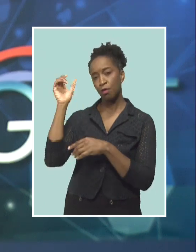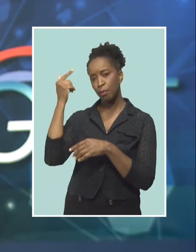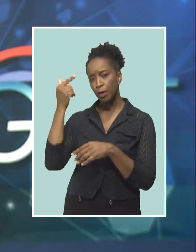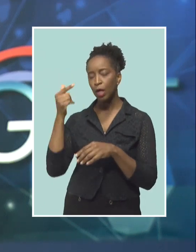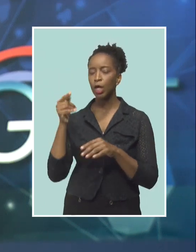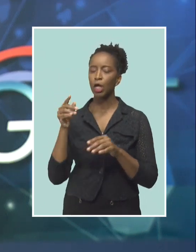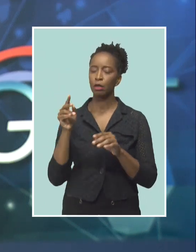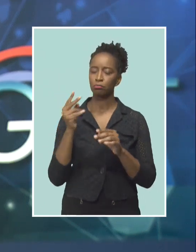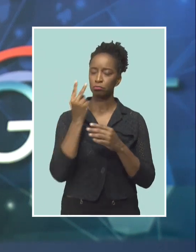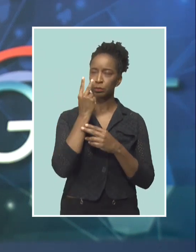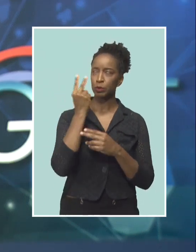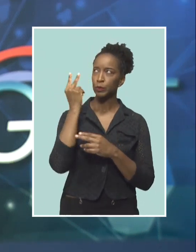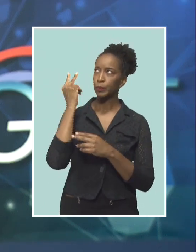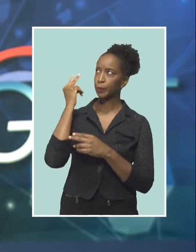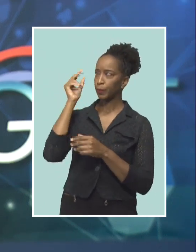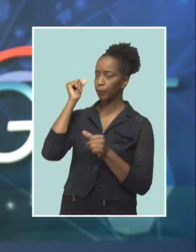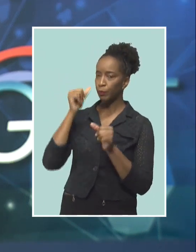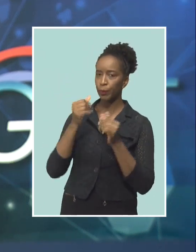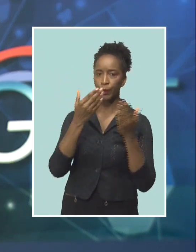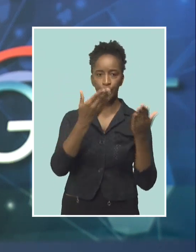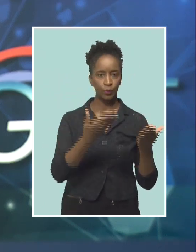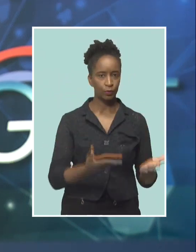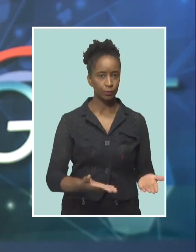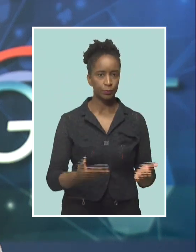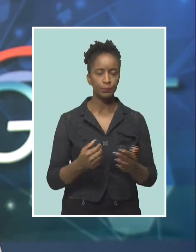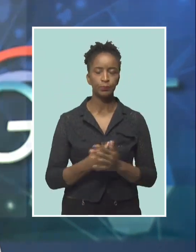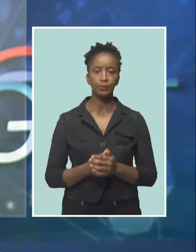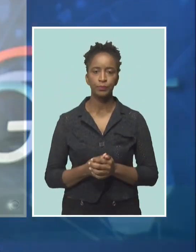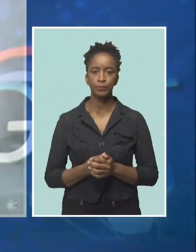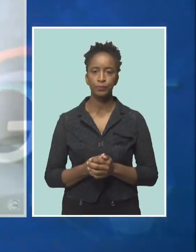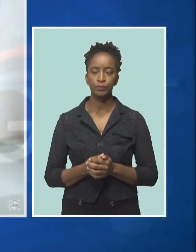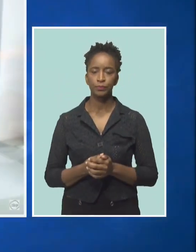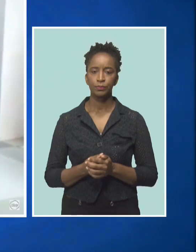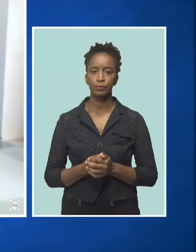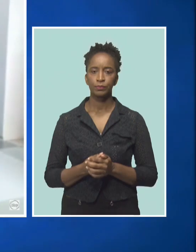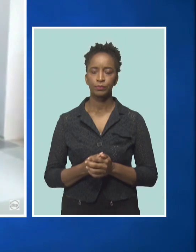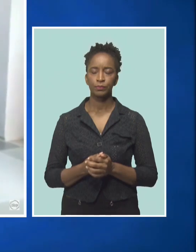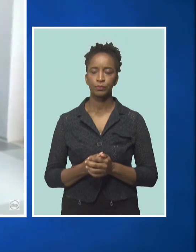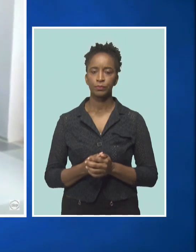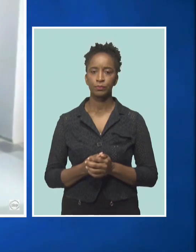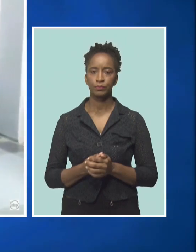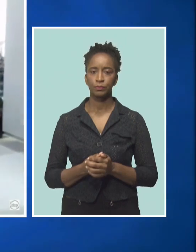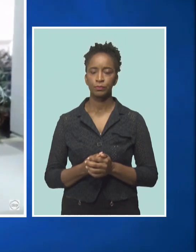who touched many lives. Anesta Henry has that report.